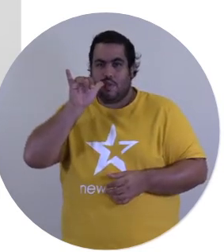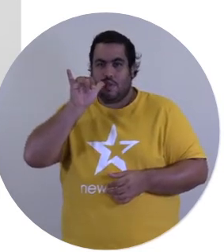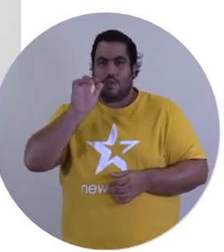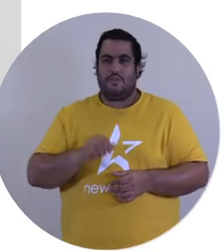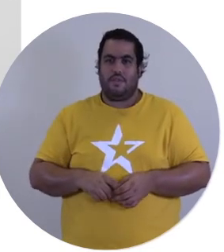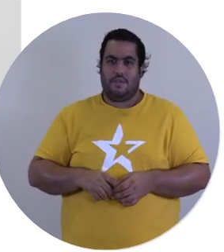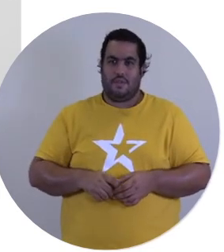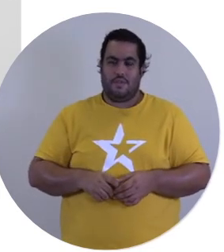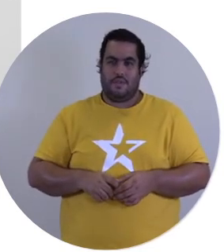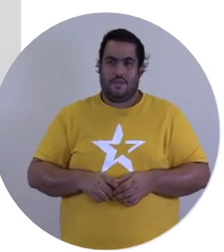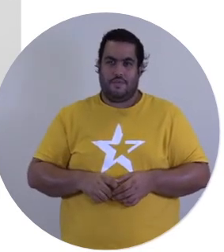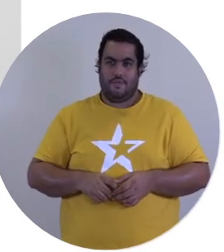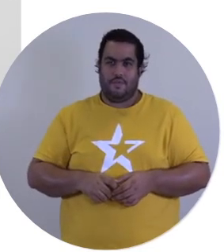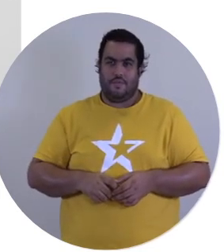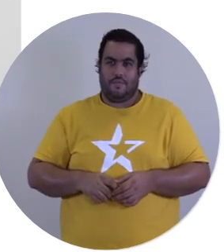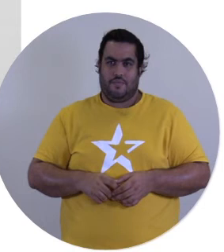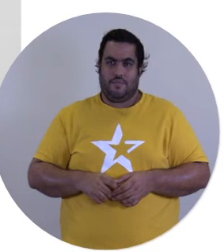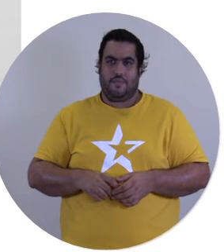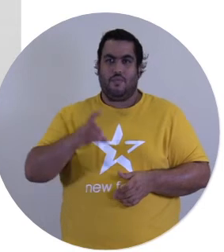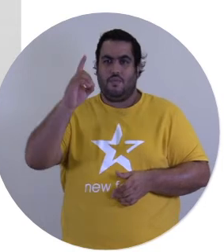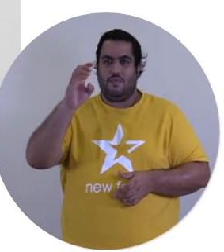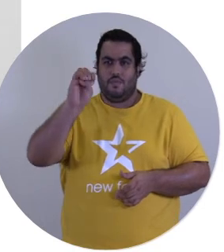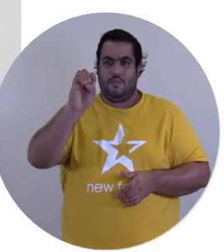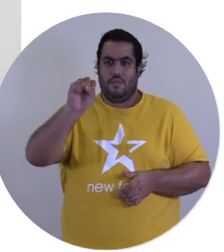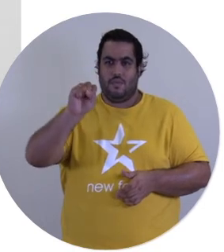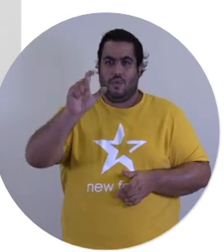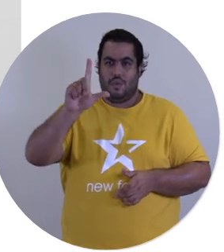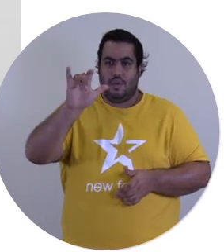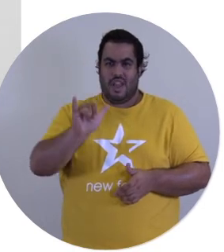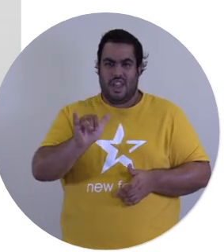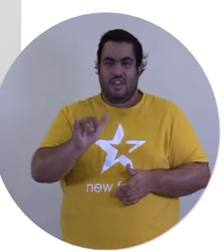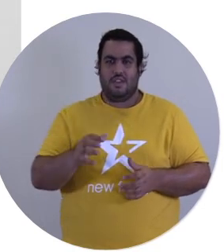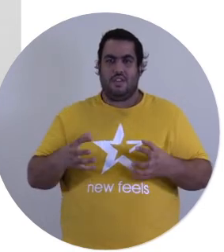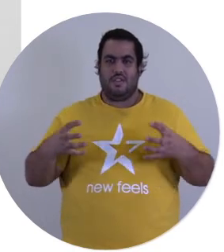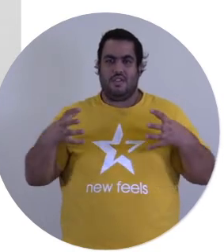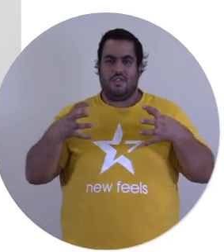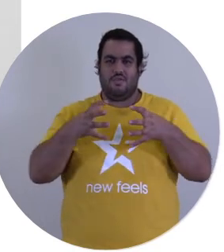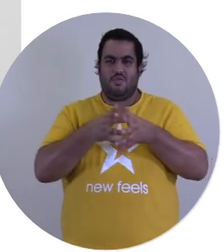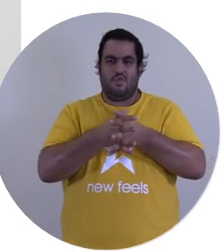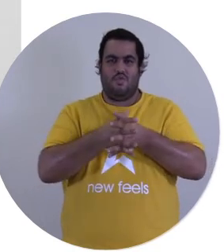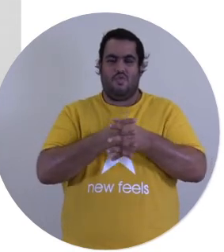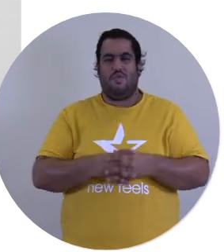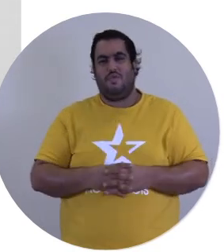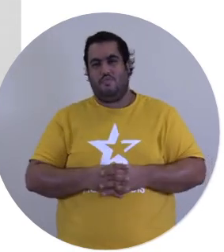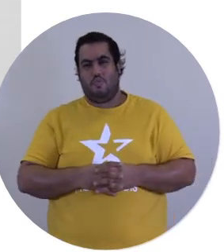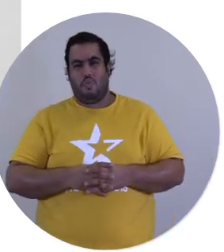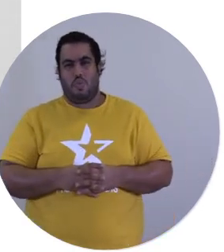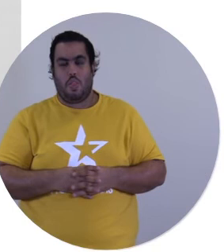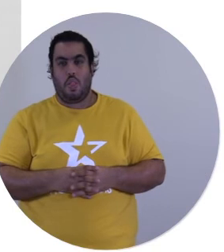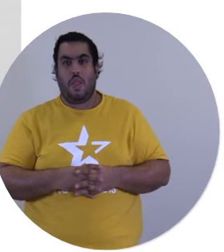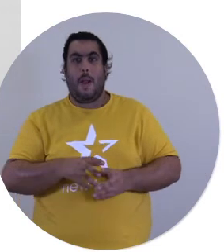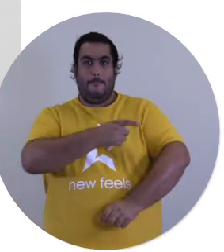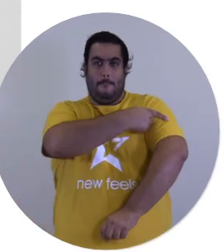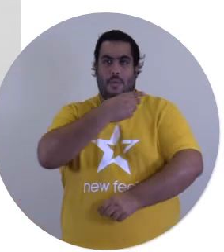I would match densely with closely compacted in substance, densely. An